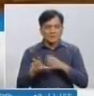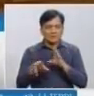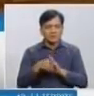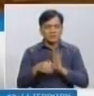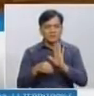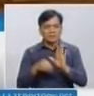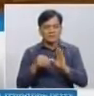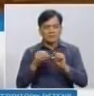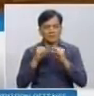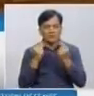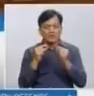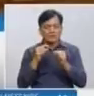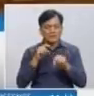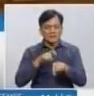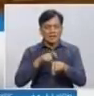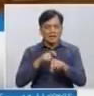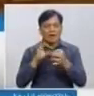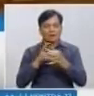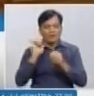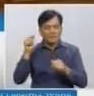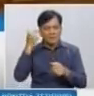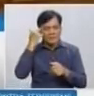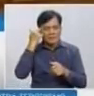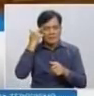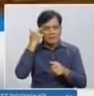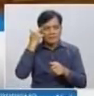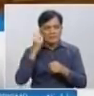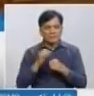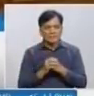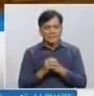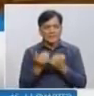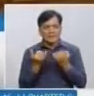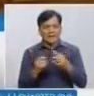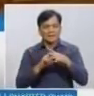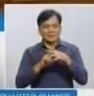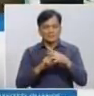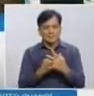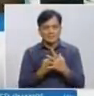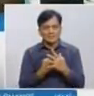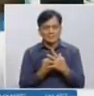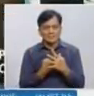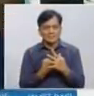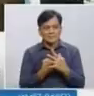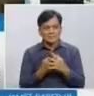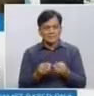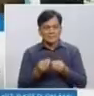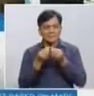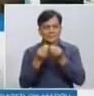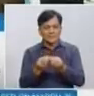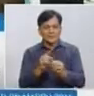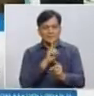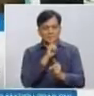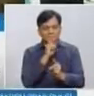term in this government. Let me begin by putting it